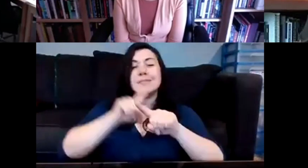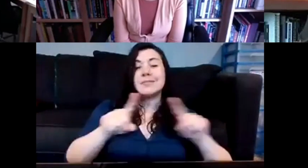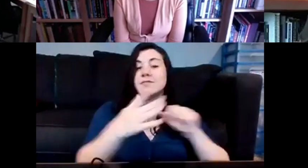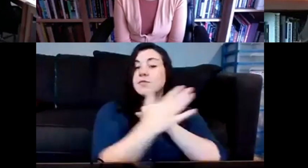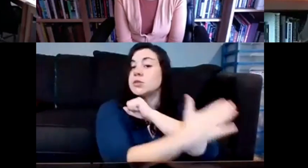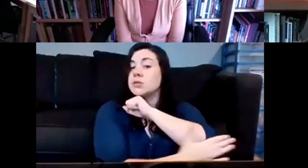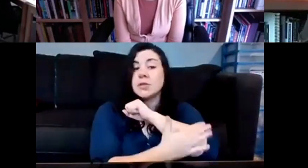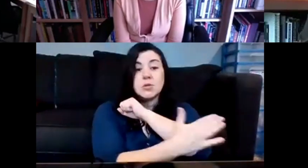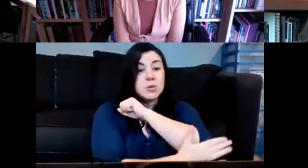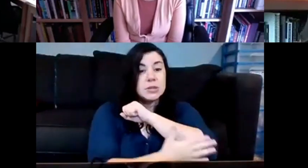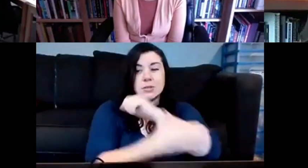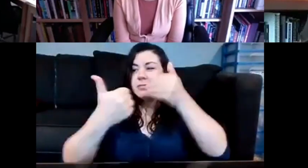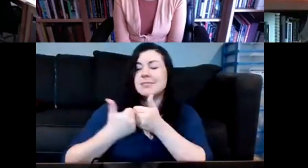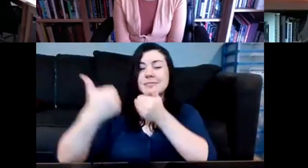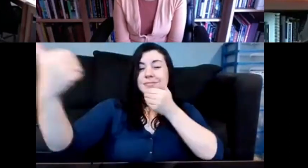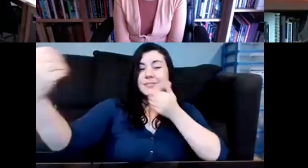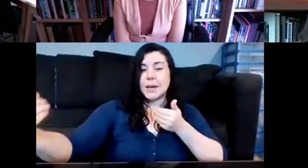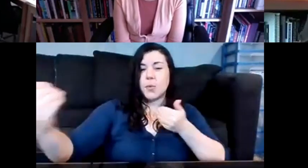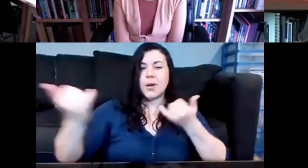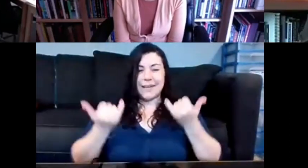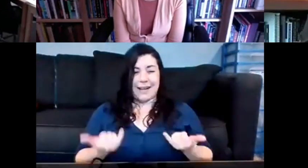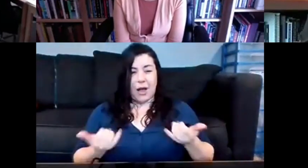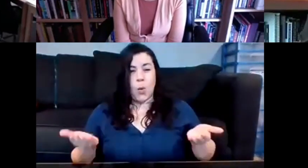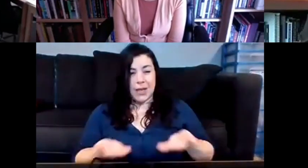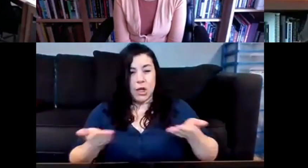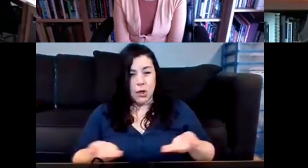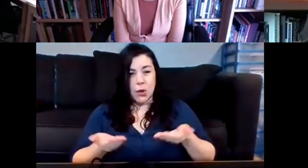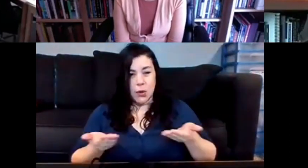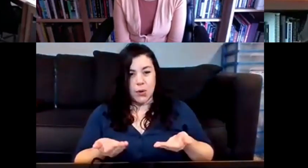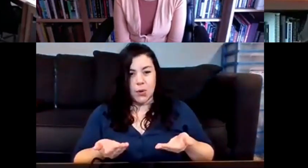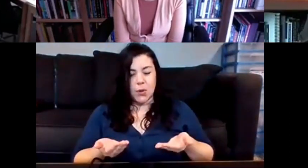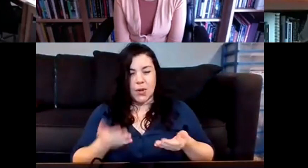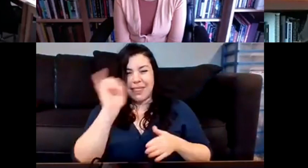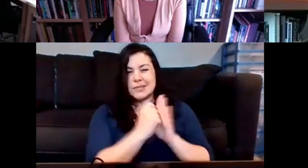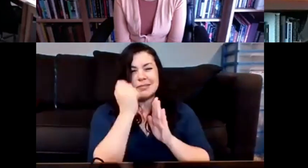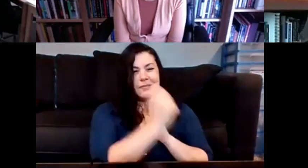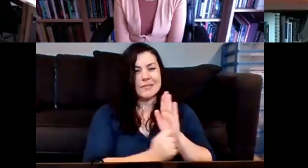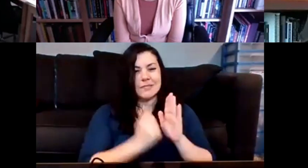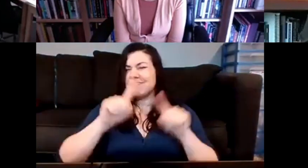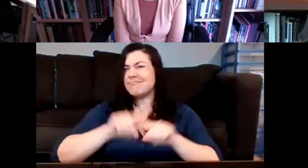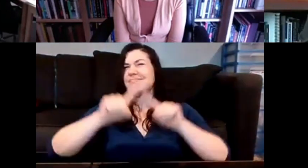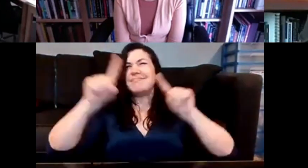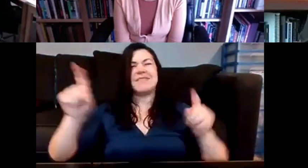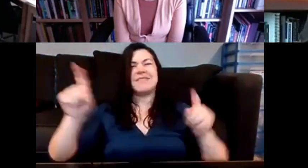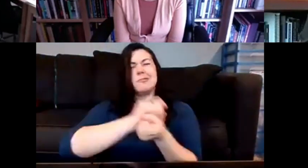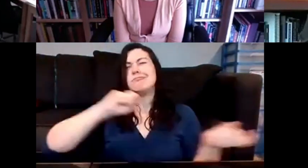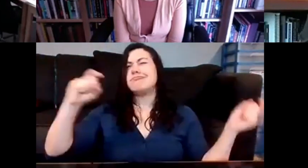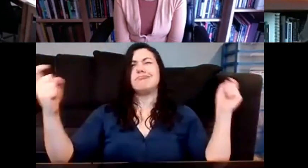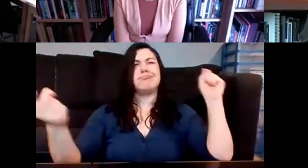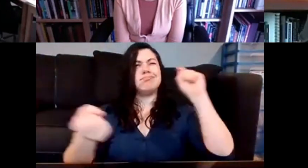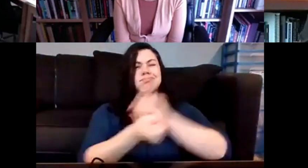completely different country compared to what the country is now. I mean, and a completely different time and a completely different setting with different